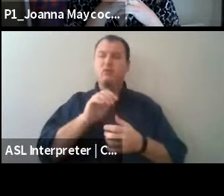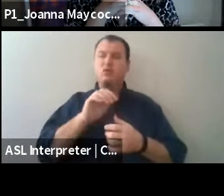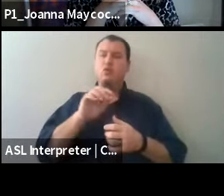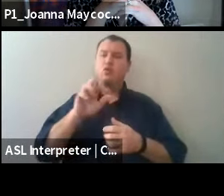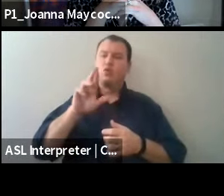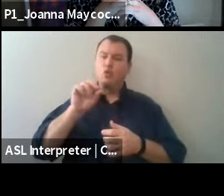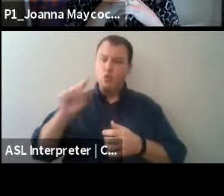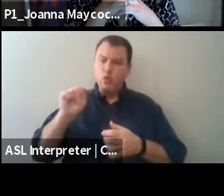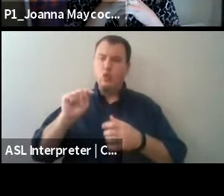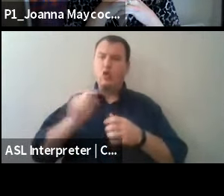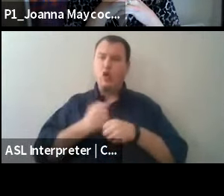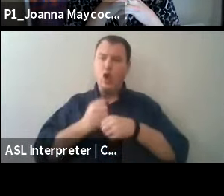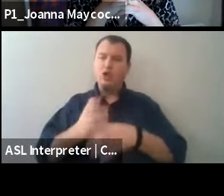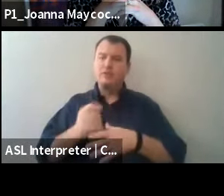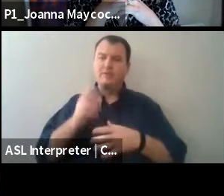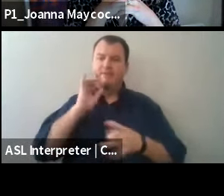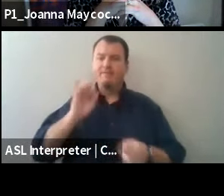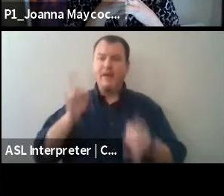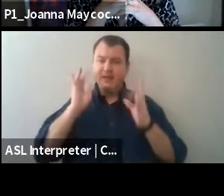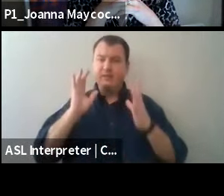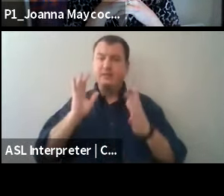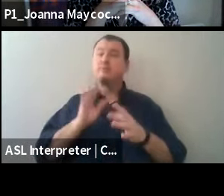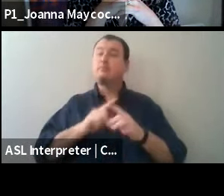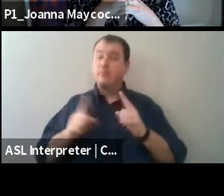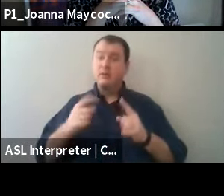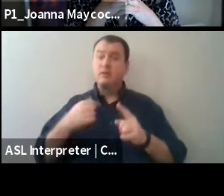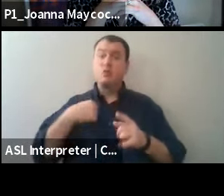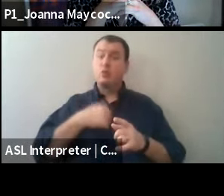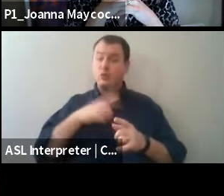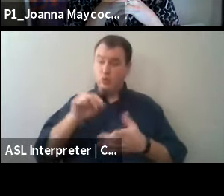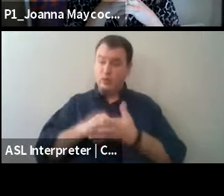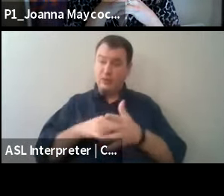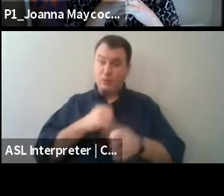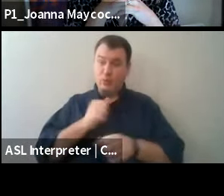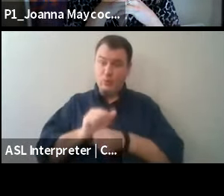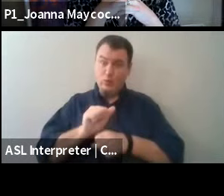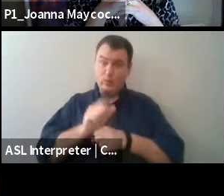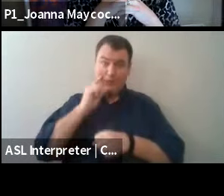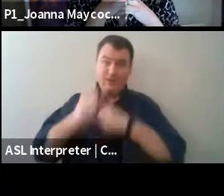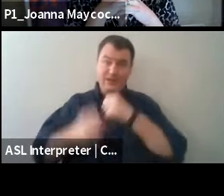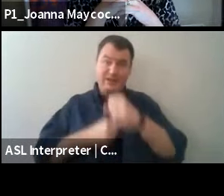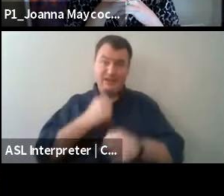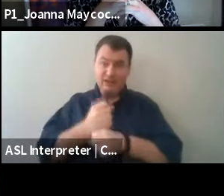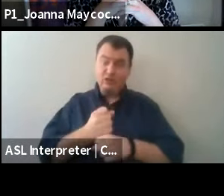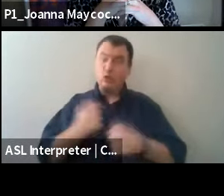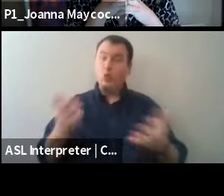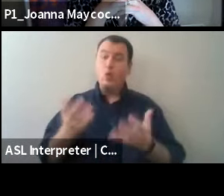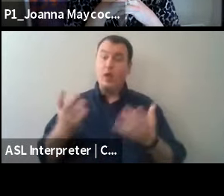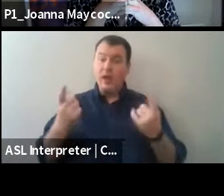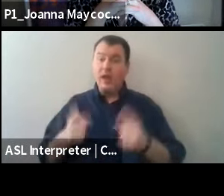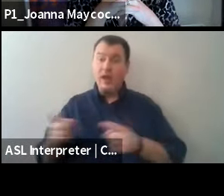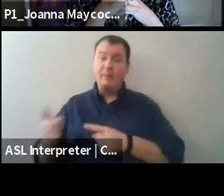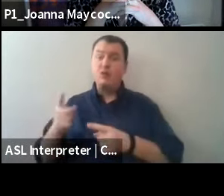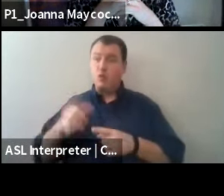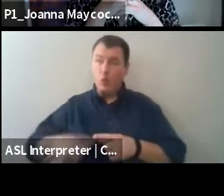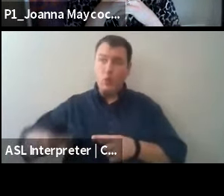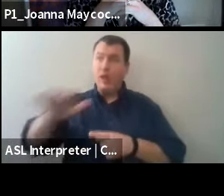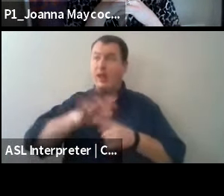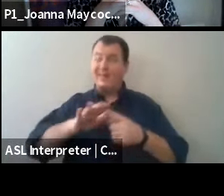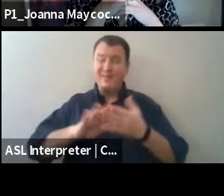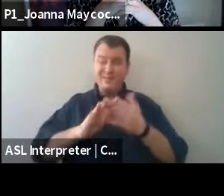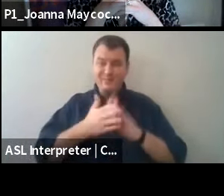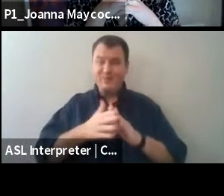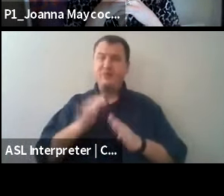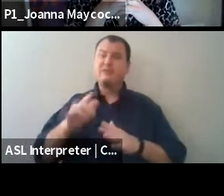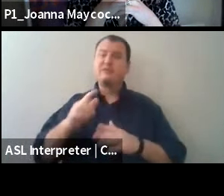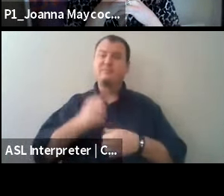of violence. But actually, when we have been doing this work for years, what has happened is when you go out in the community and when you